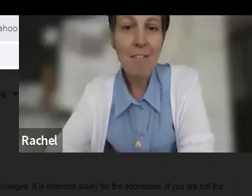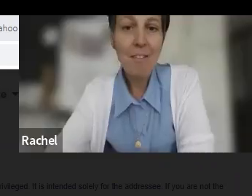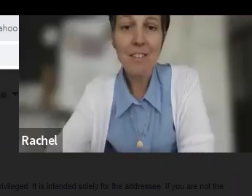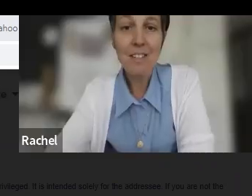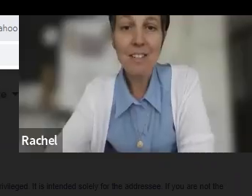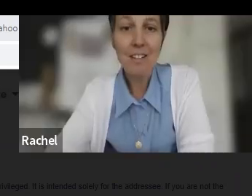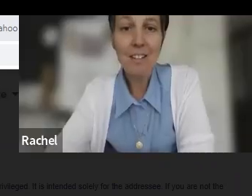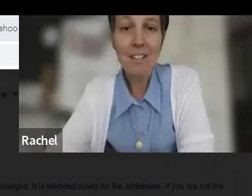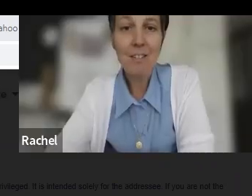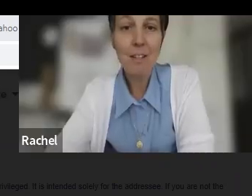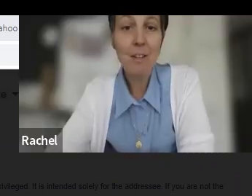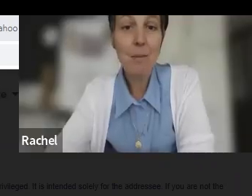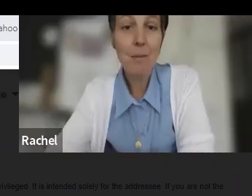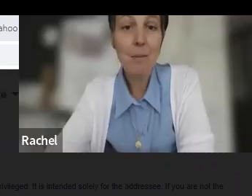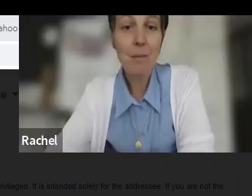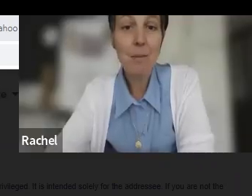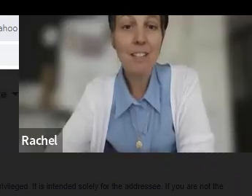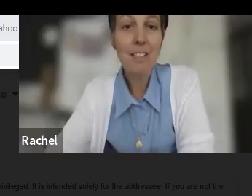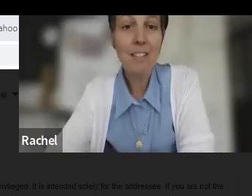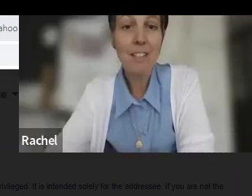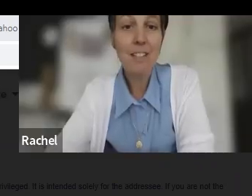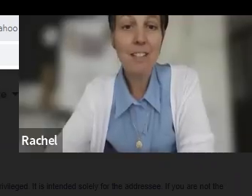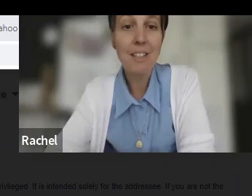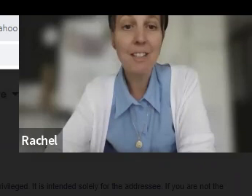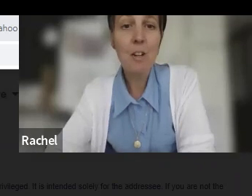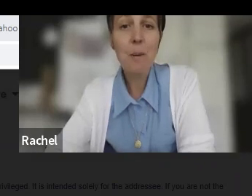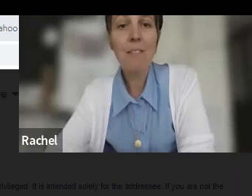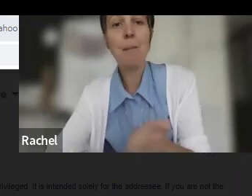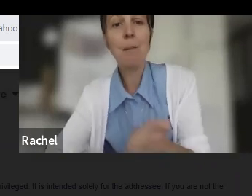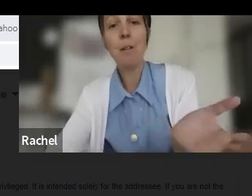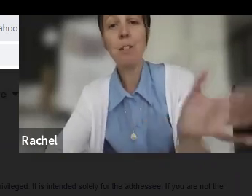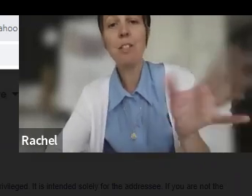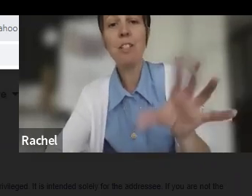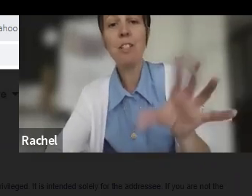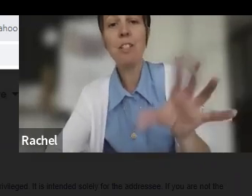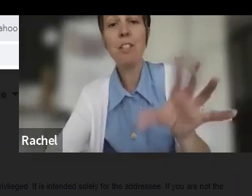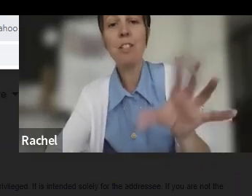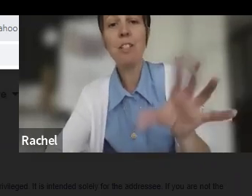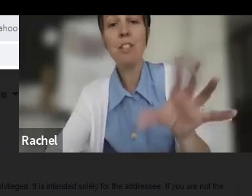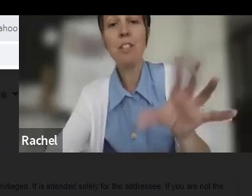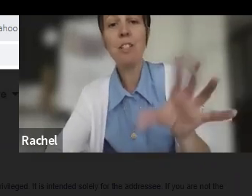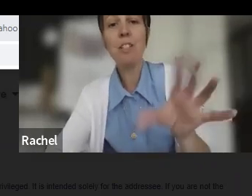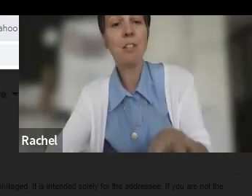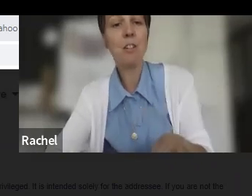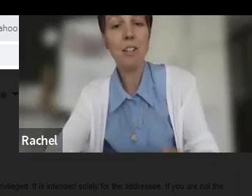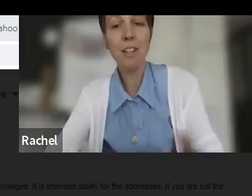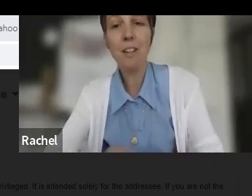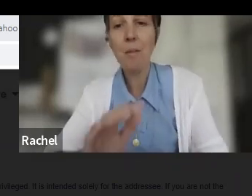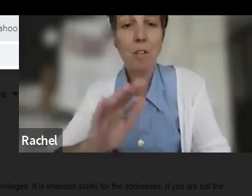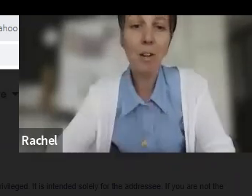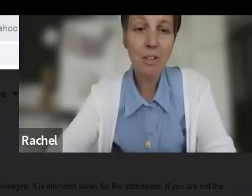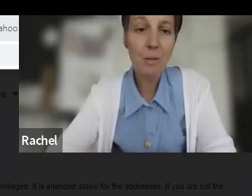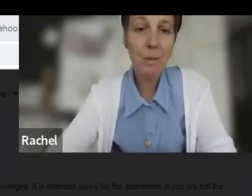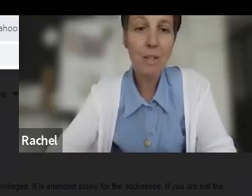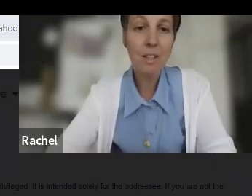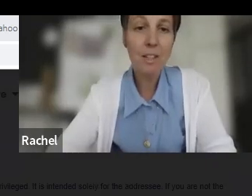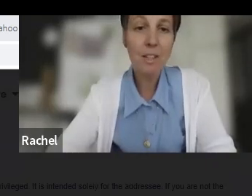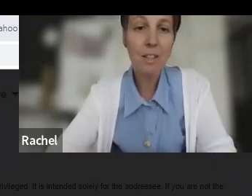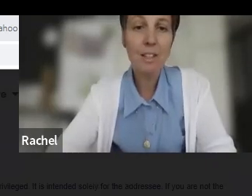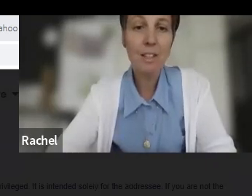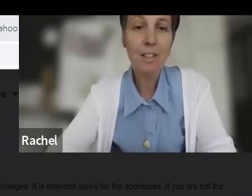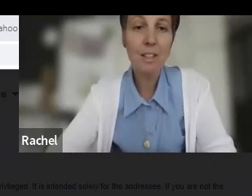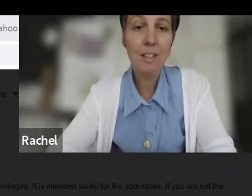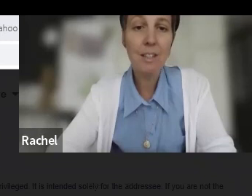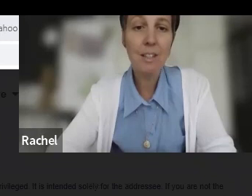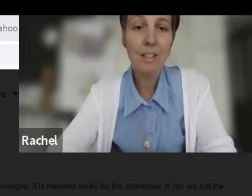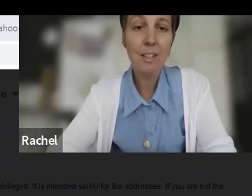yeah, the rest of it's there. I don't know why the other bit isn't. So who is part of the team? So I'm just discussing that we've got psychologists within